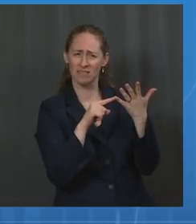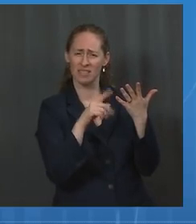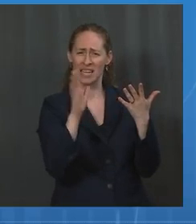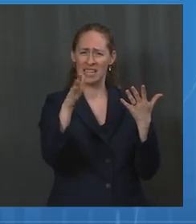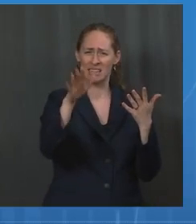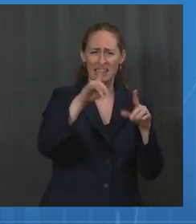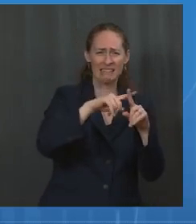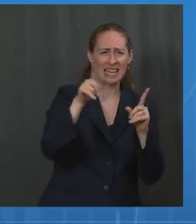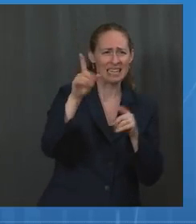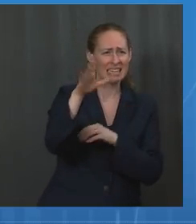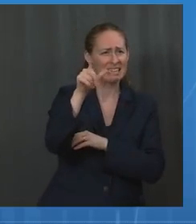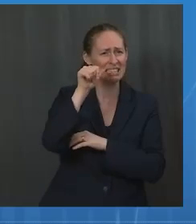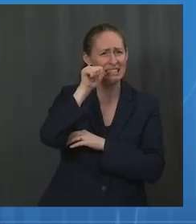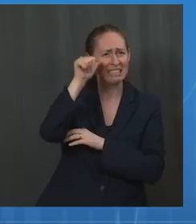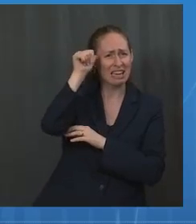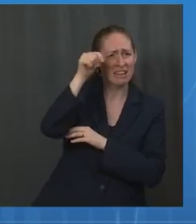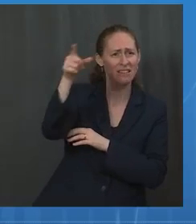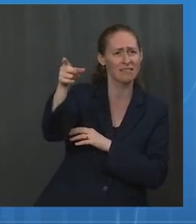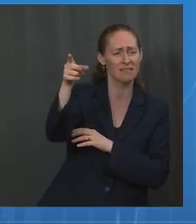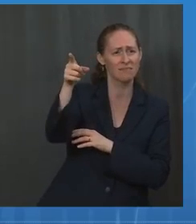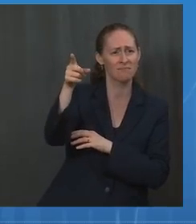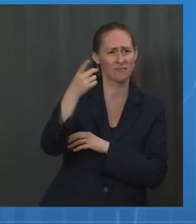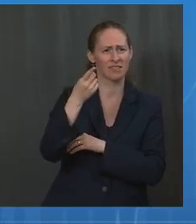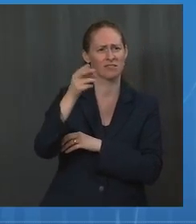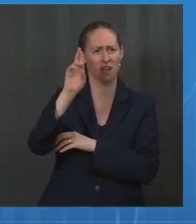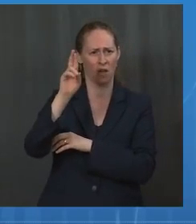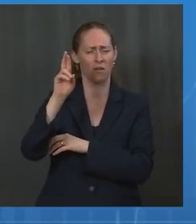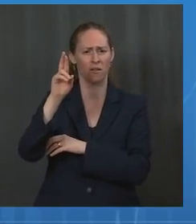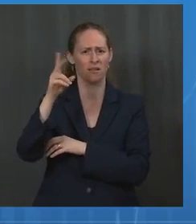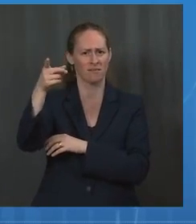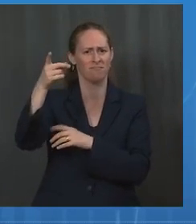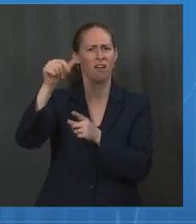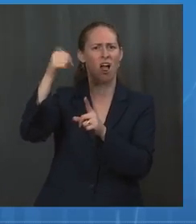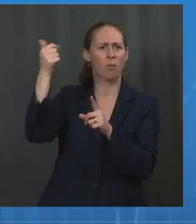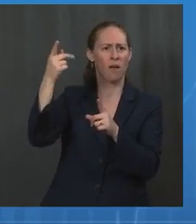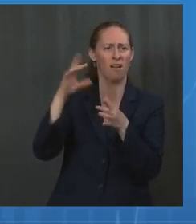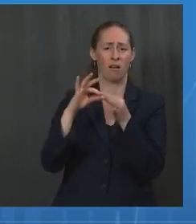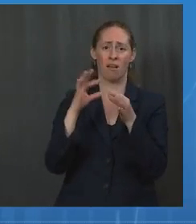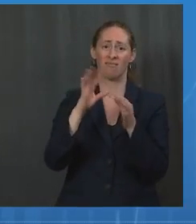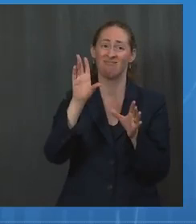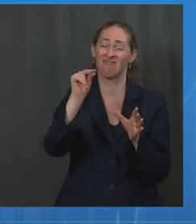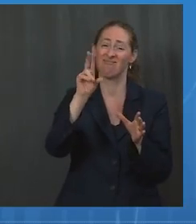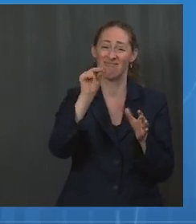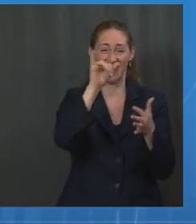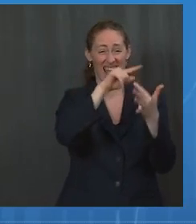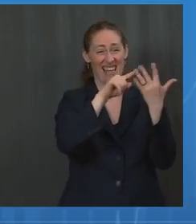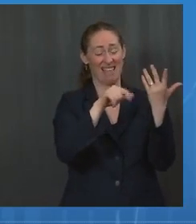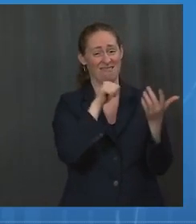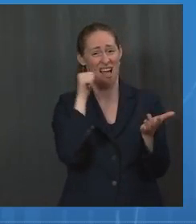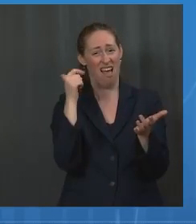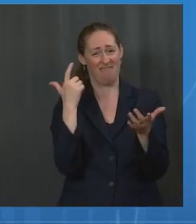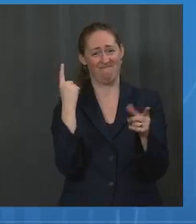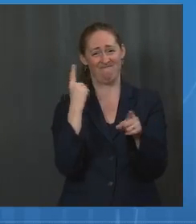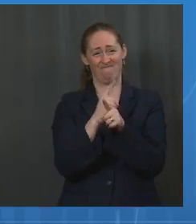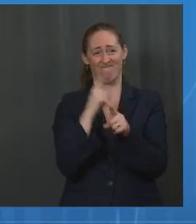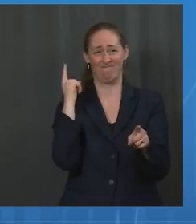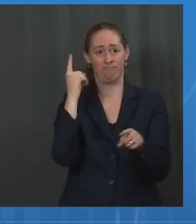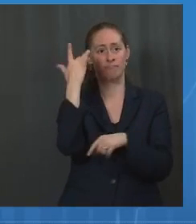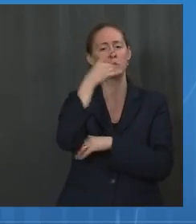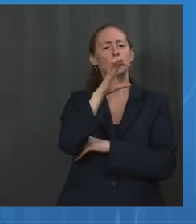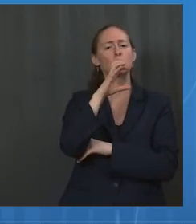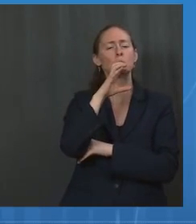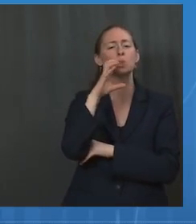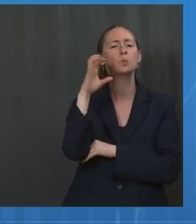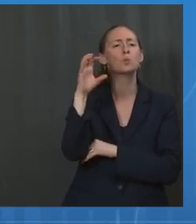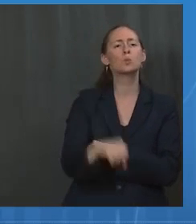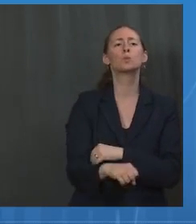Dr. Michael Osterholm said these guidelines have done a disservice to schools and parents. He said they are largely based on studies done with previous and